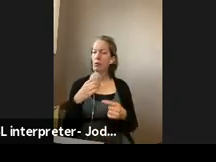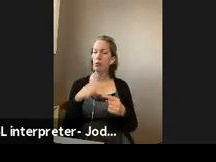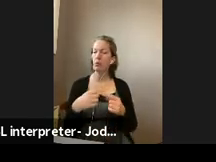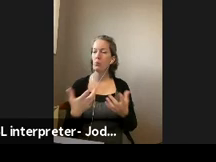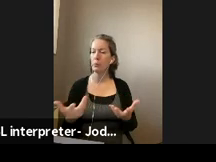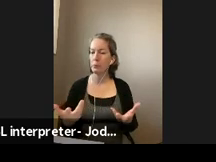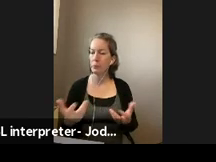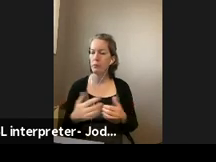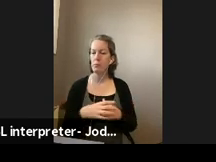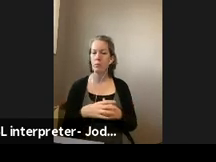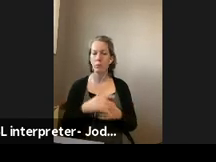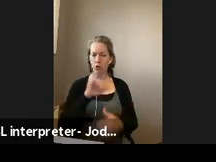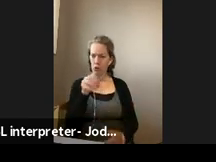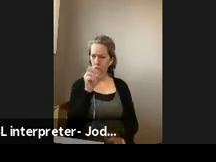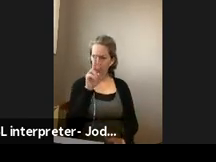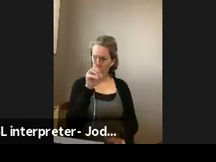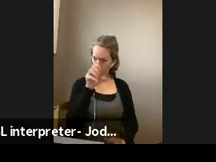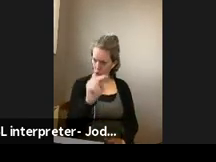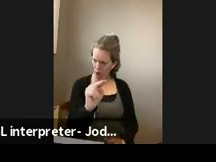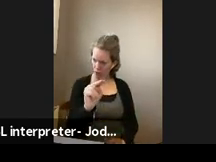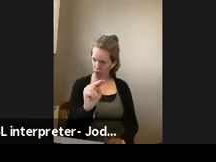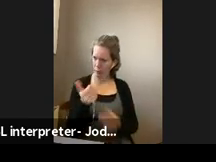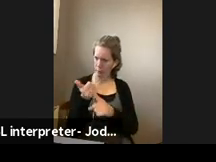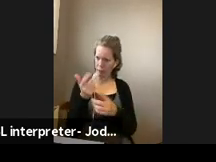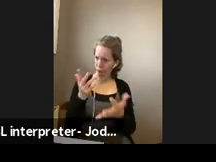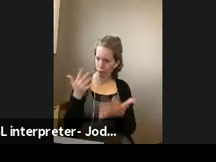sexual harassment. Jordan was just being friendly.